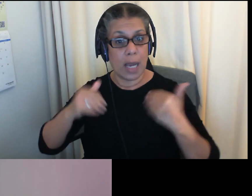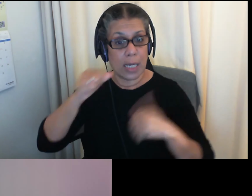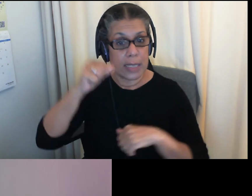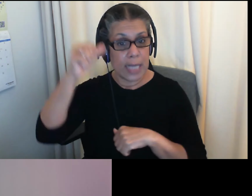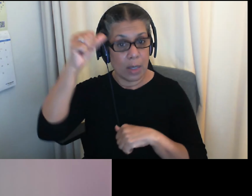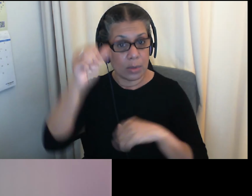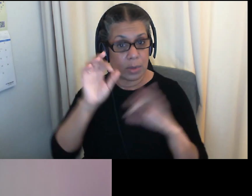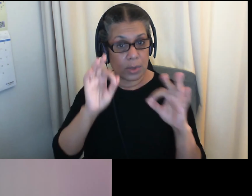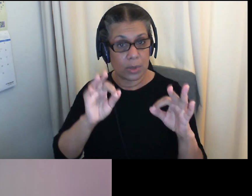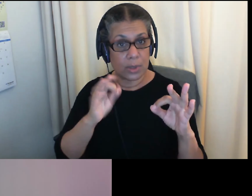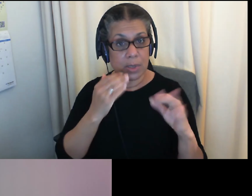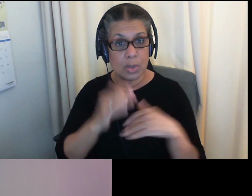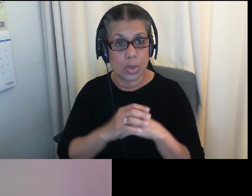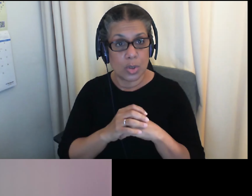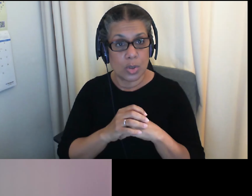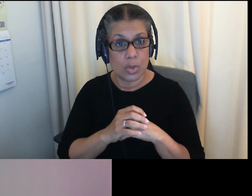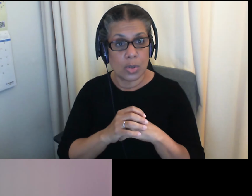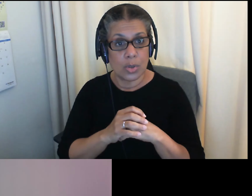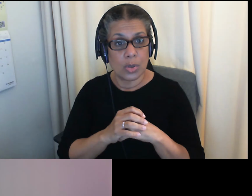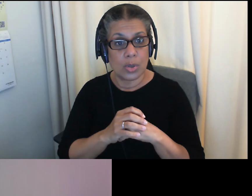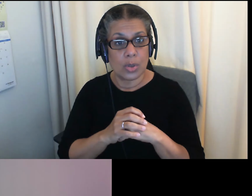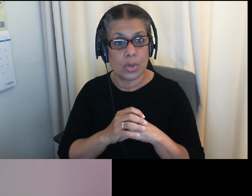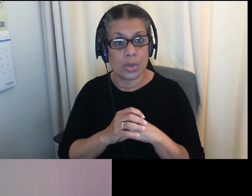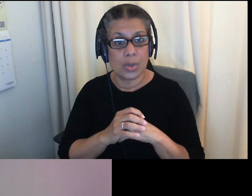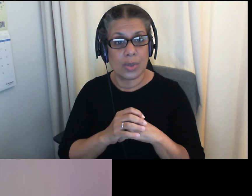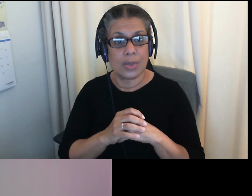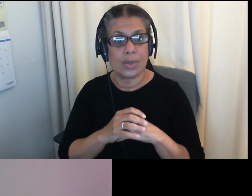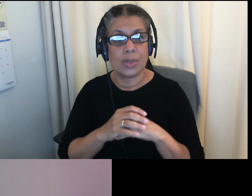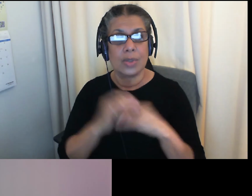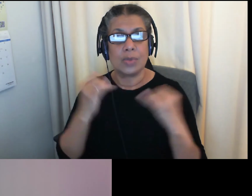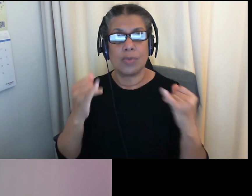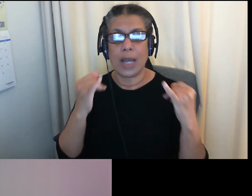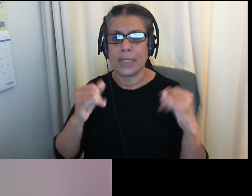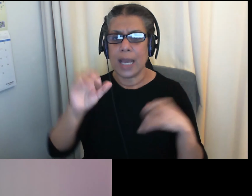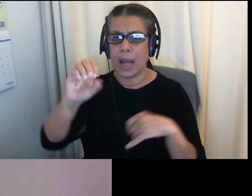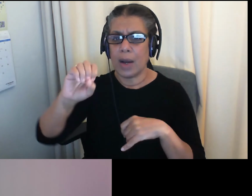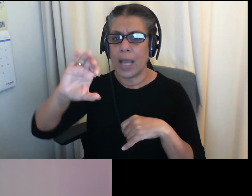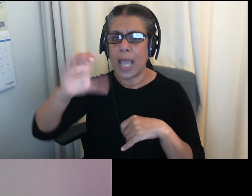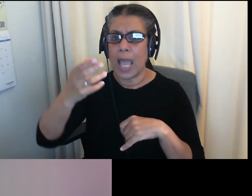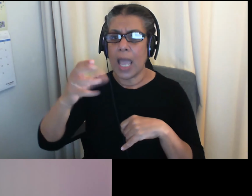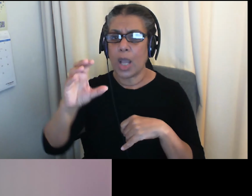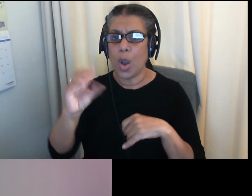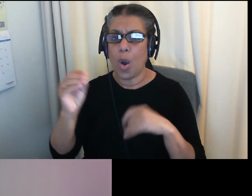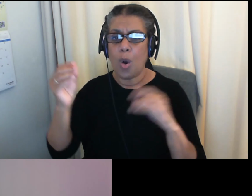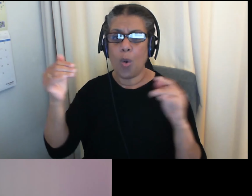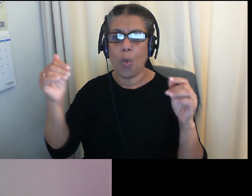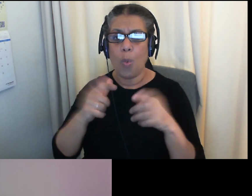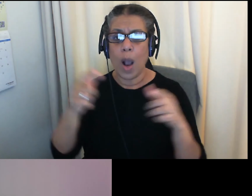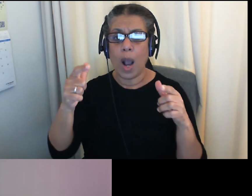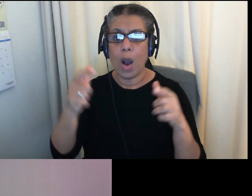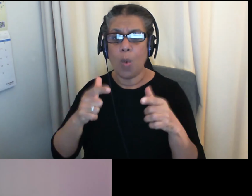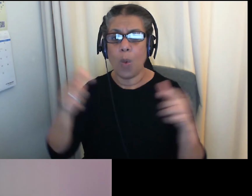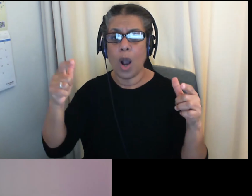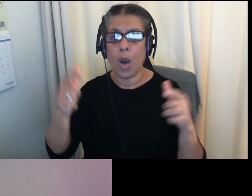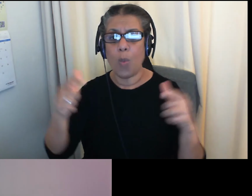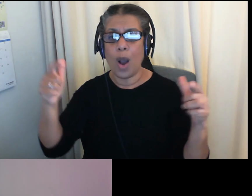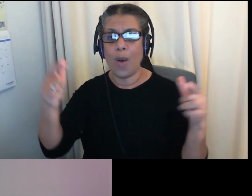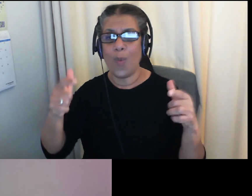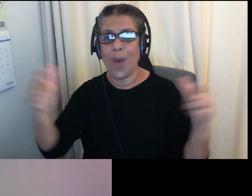There's an echo. I can just read it. Oh, it seems there's an echo. Here, I'll read